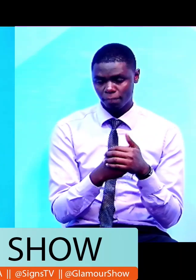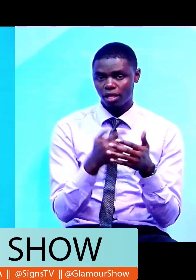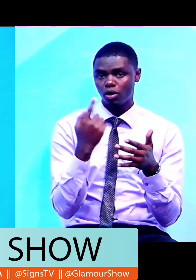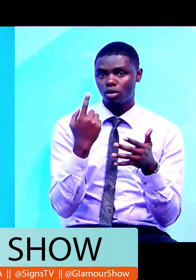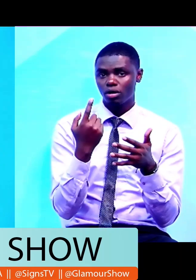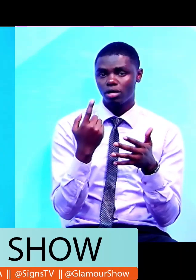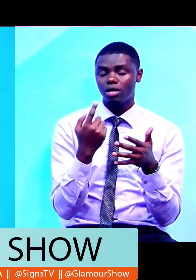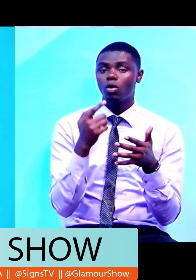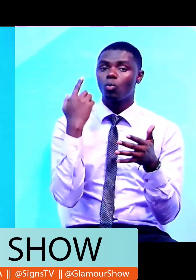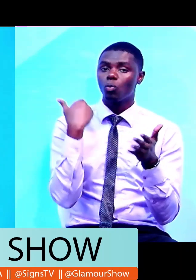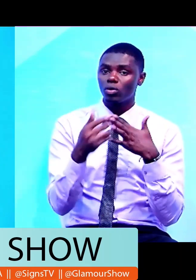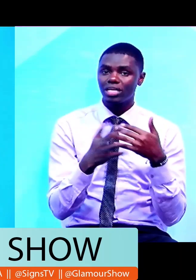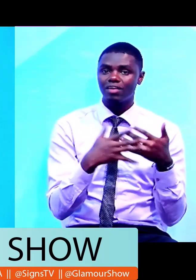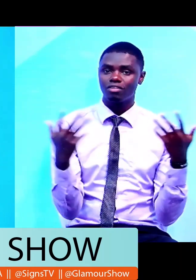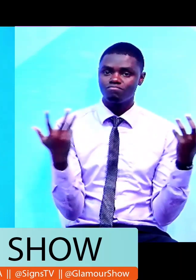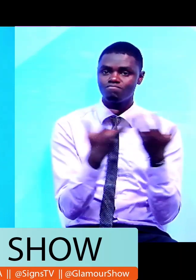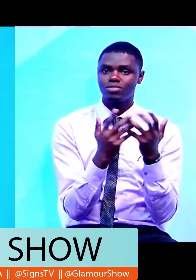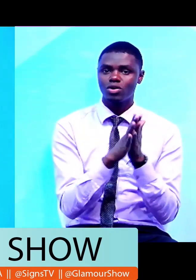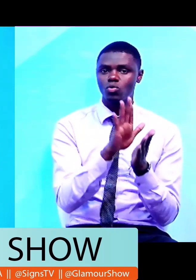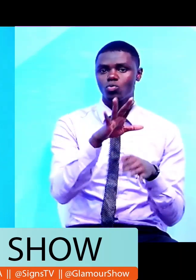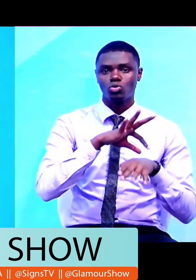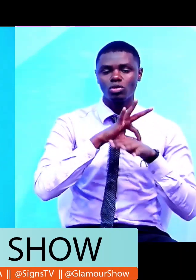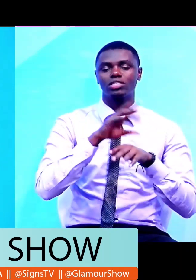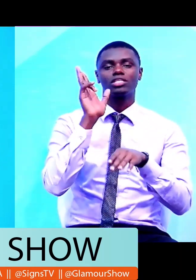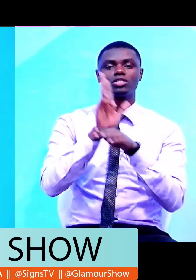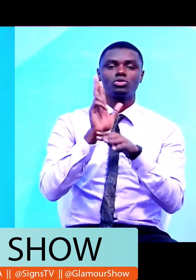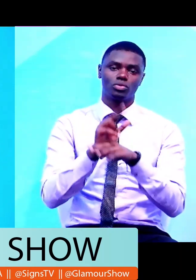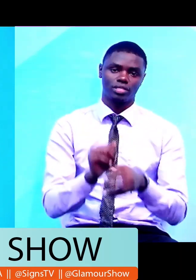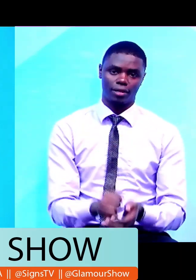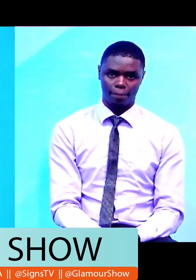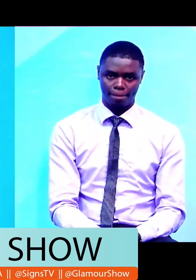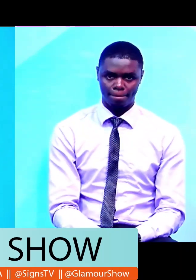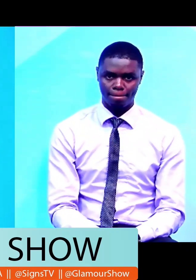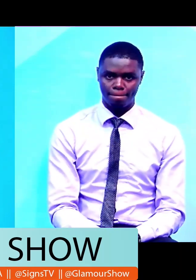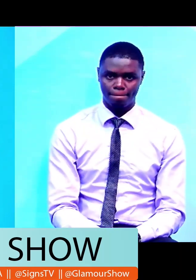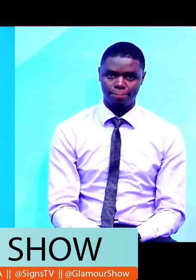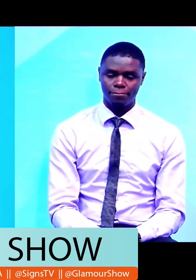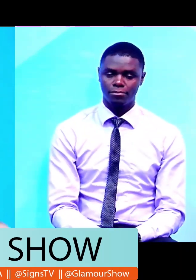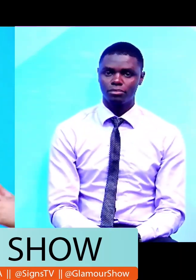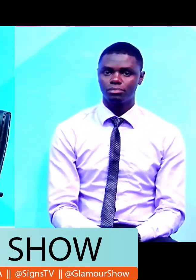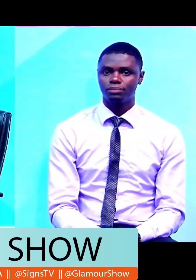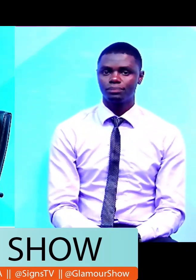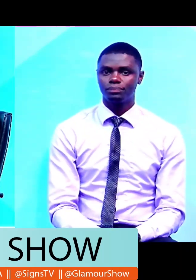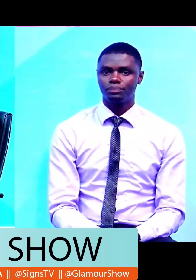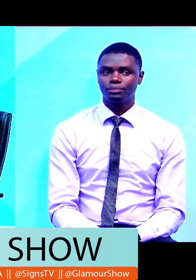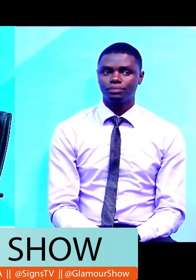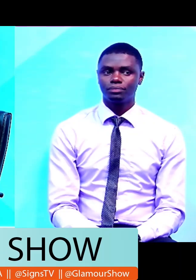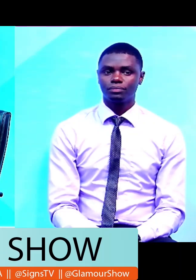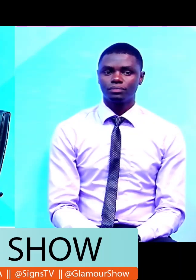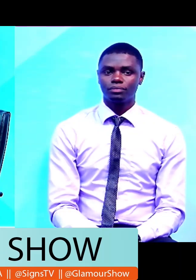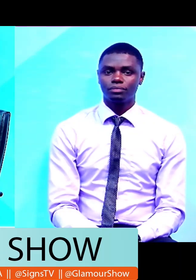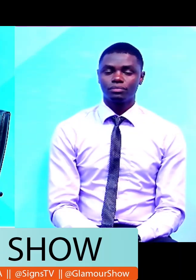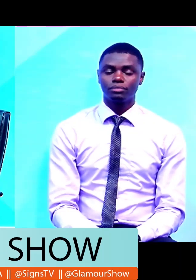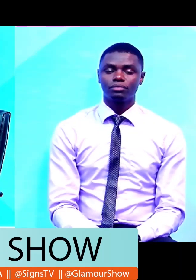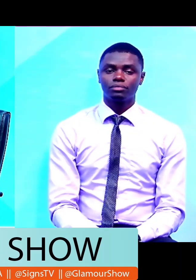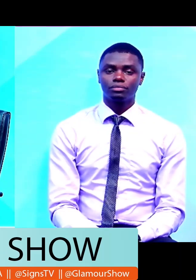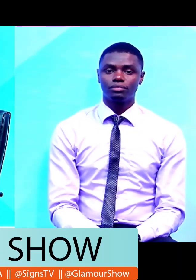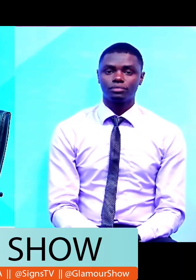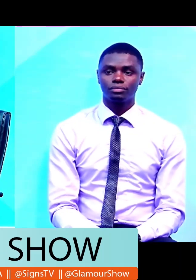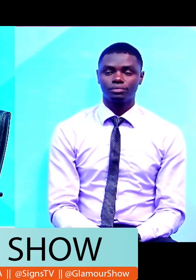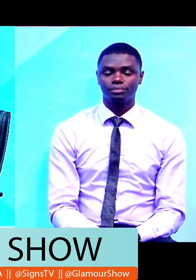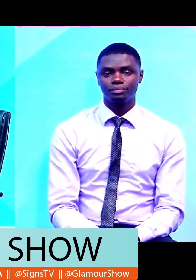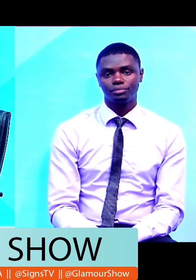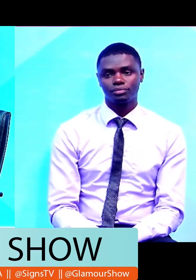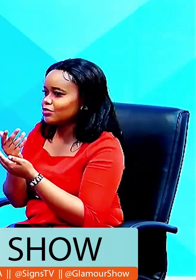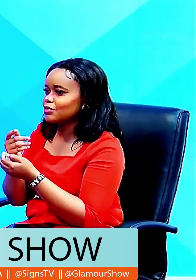that goes with your skin and your skin type. That is true. Some people